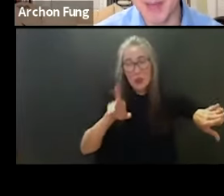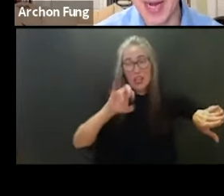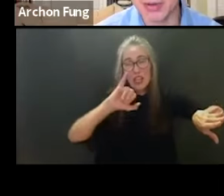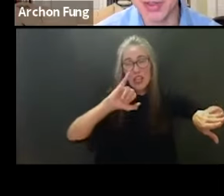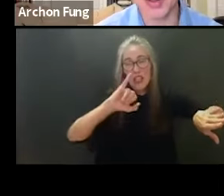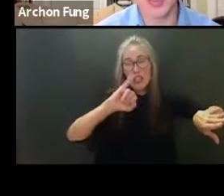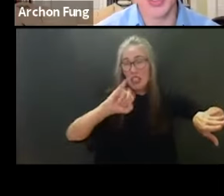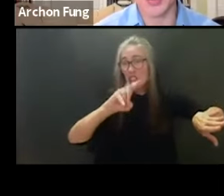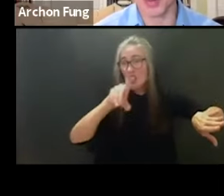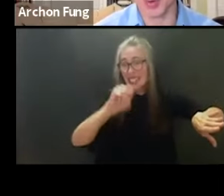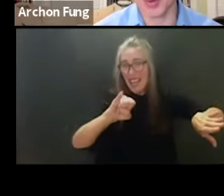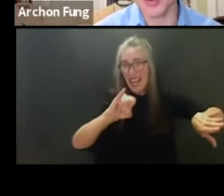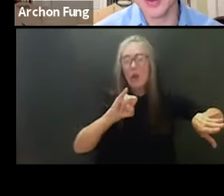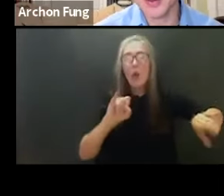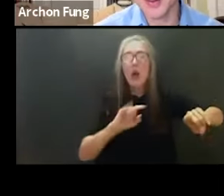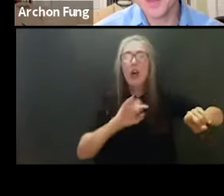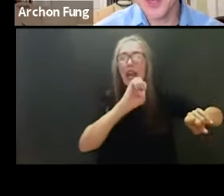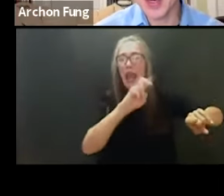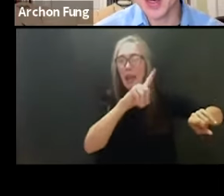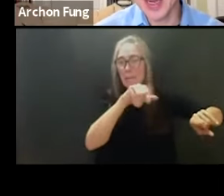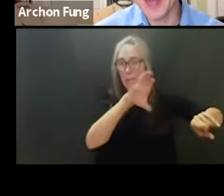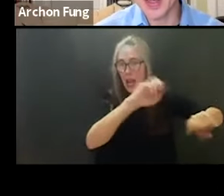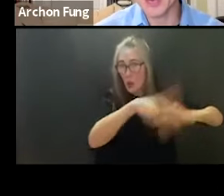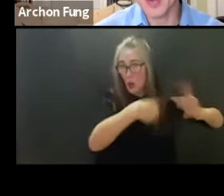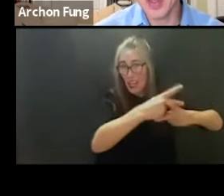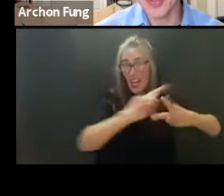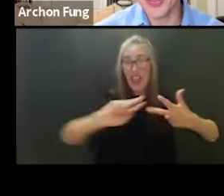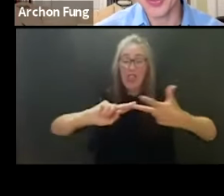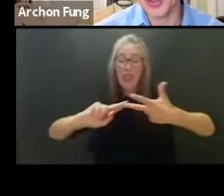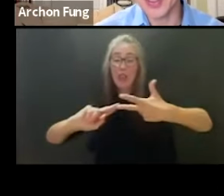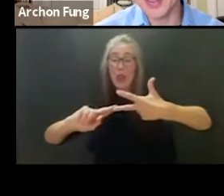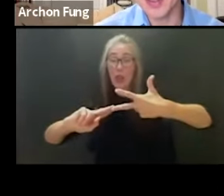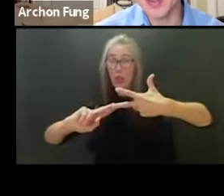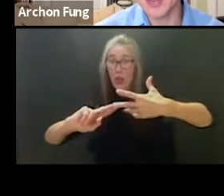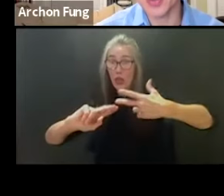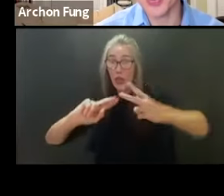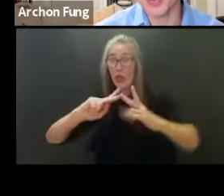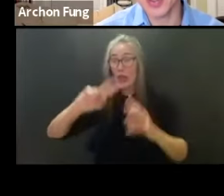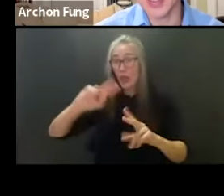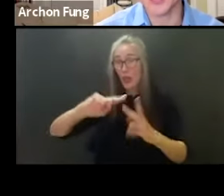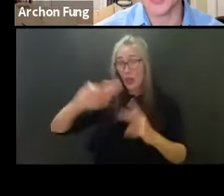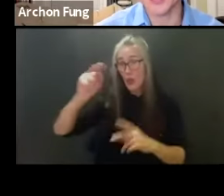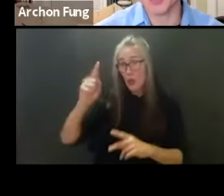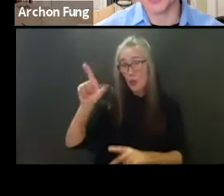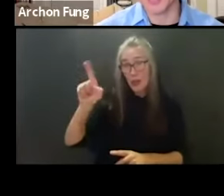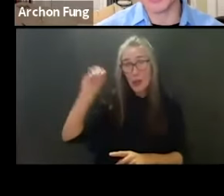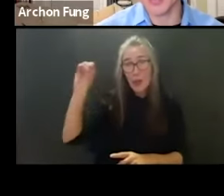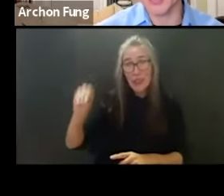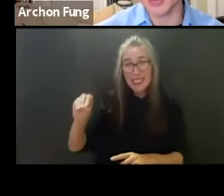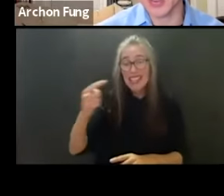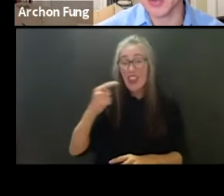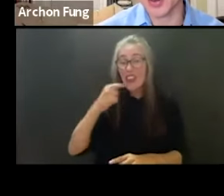Empire Strikes Back, Return of the Jedi world. And then the third choice is a deeper